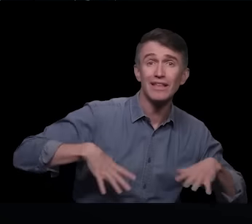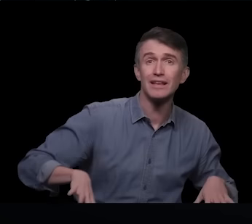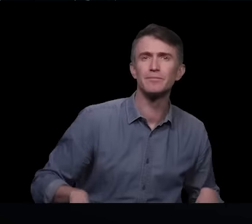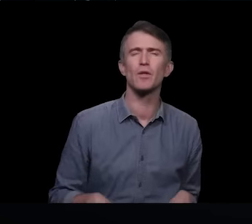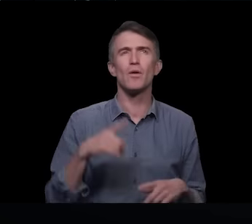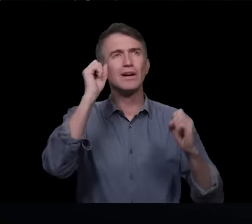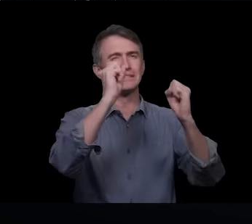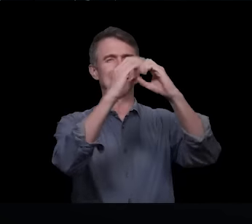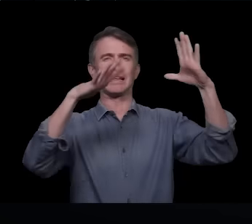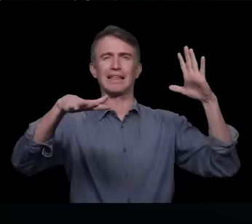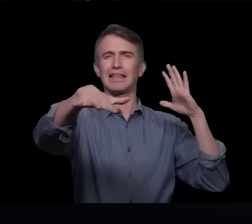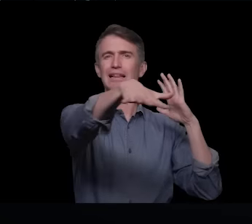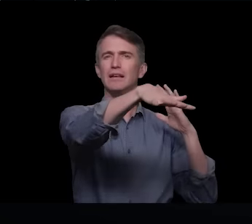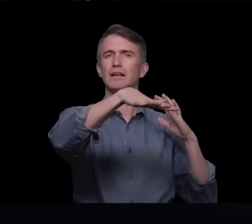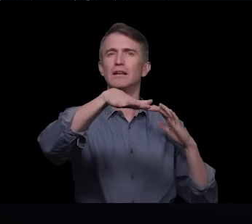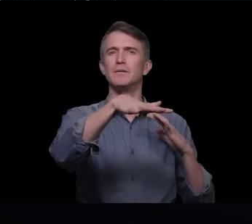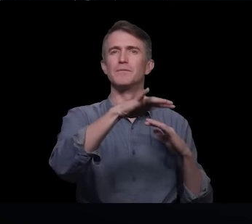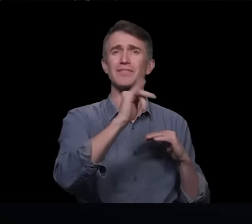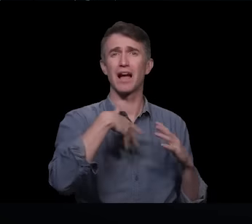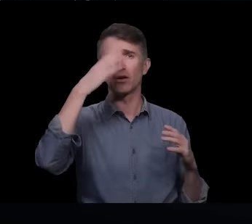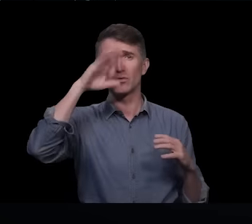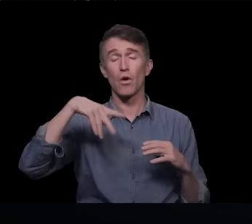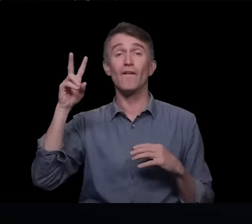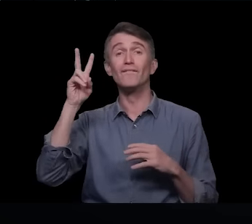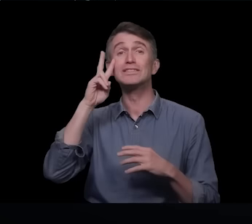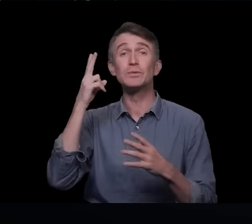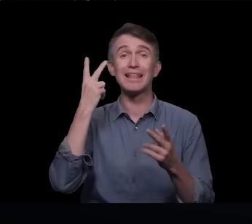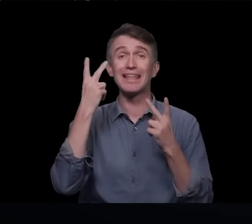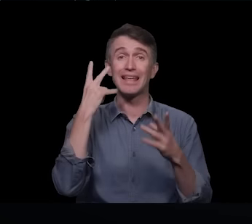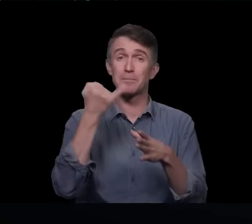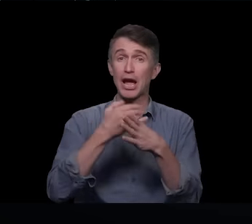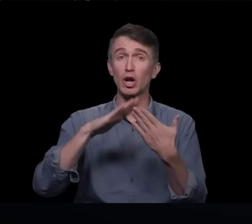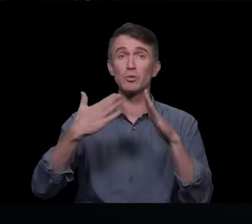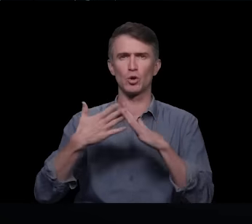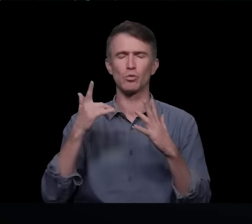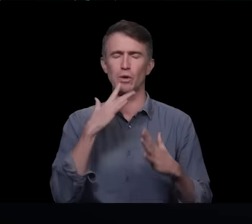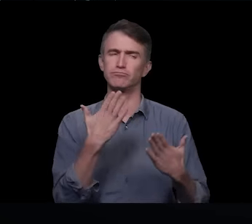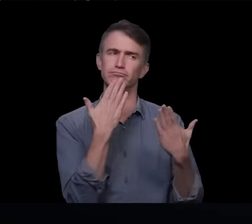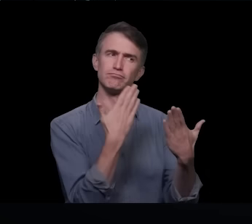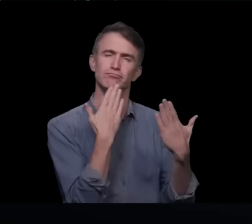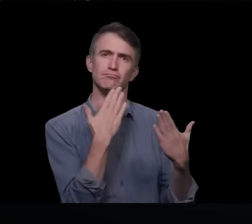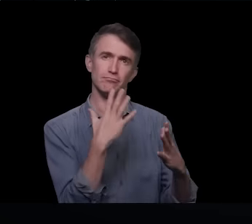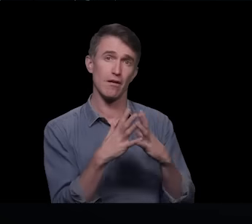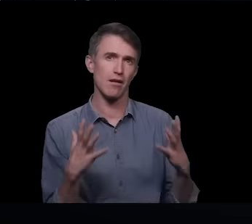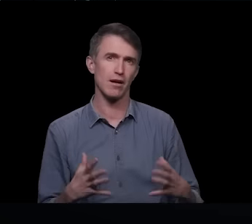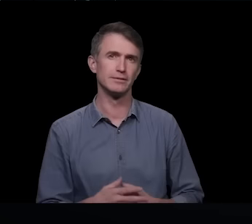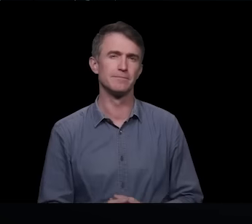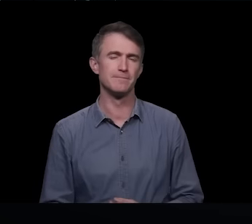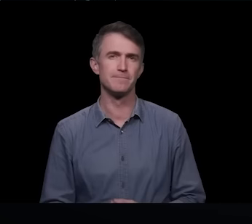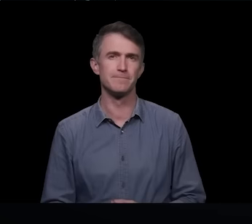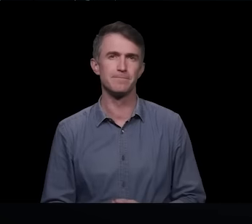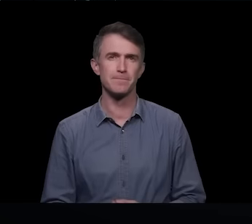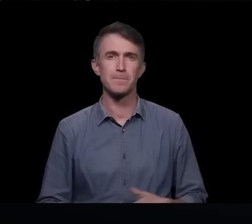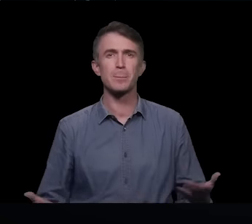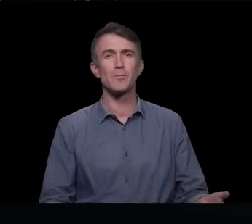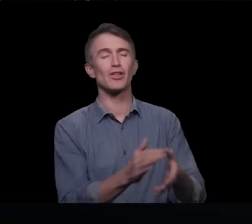things like clothing or scenery that I know the visually impaired community appreciate so